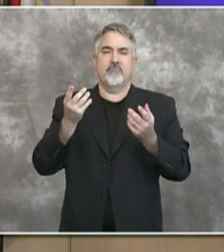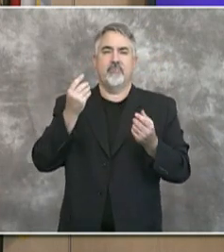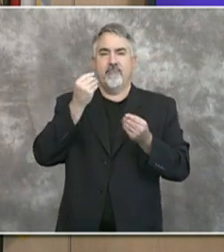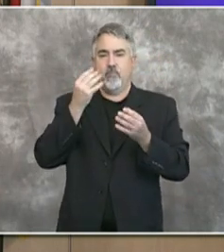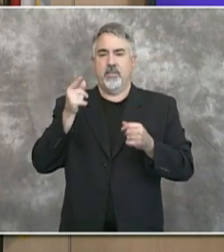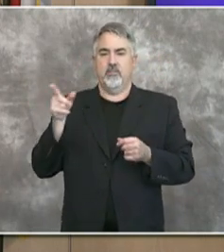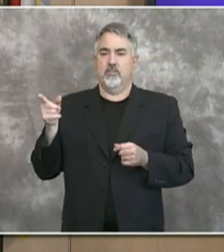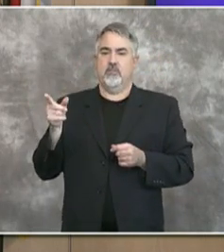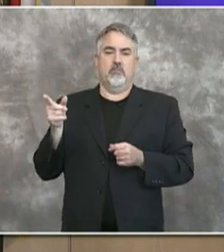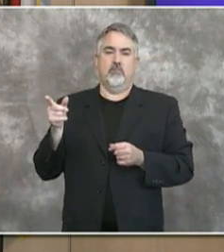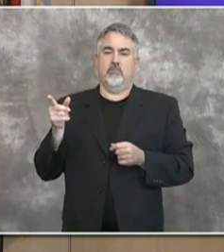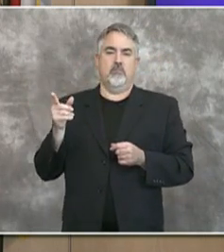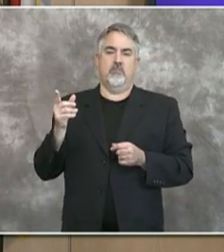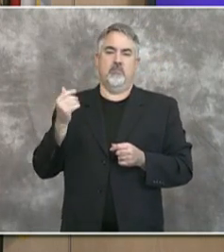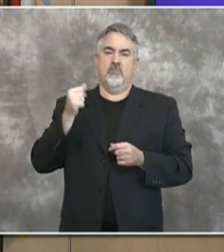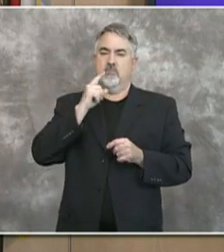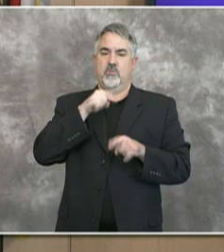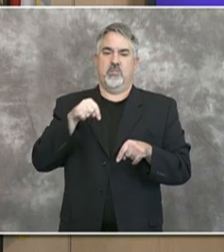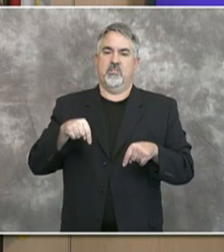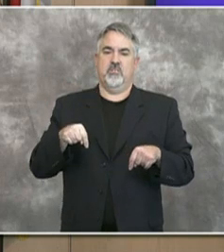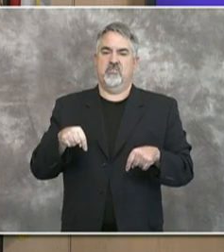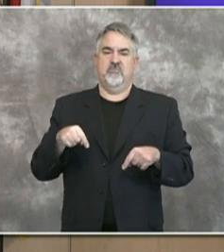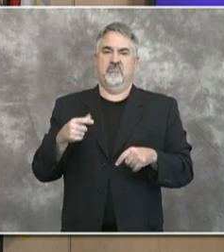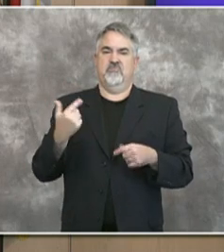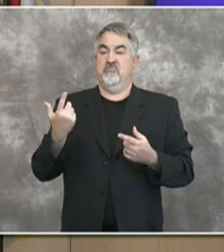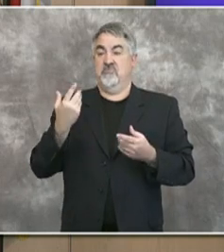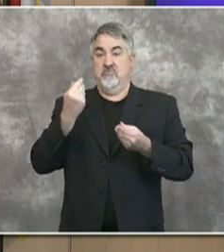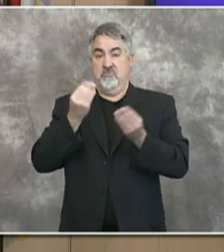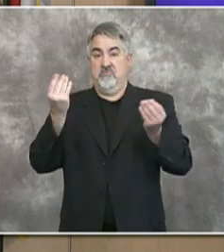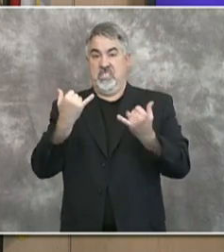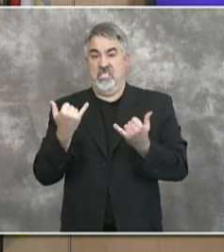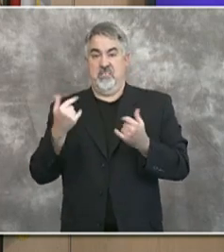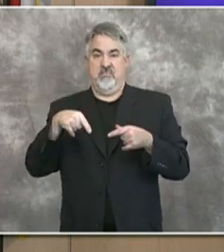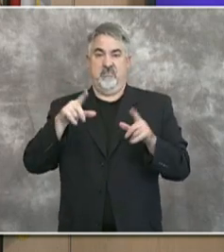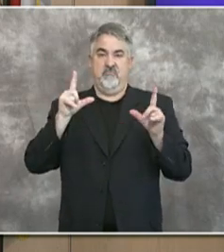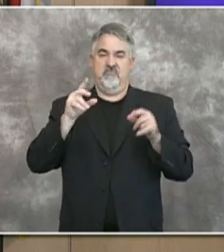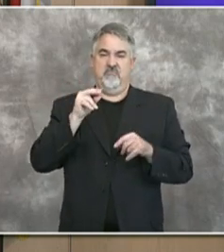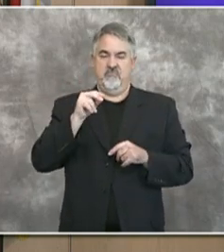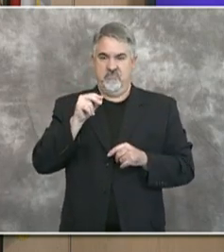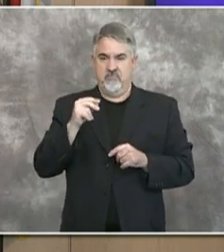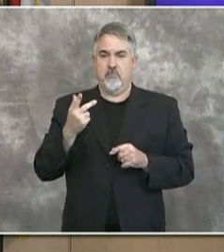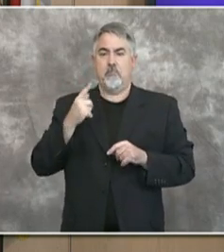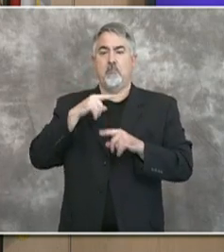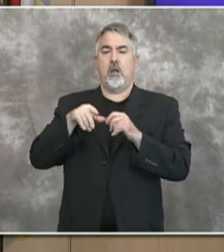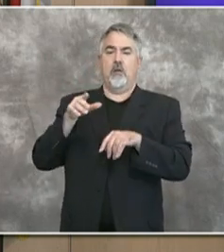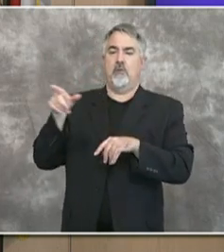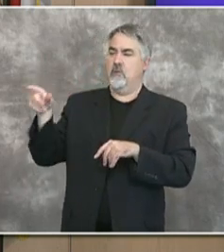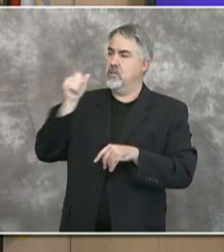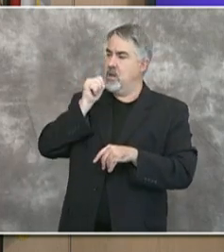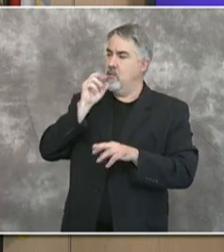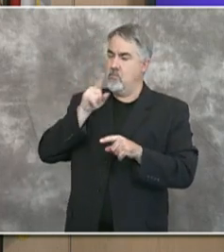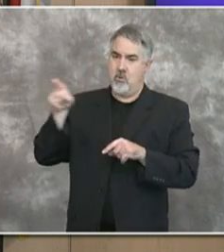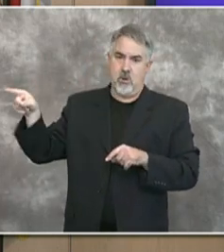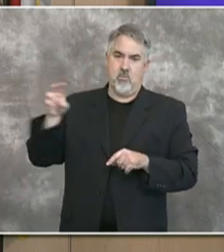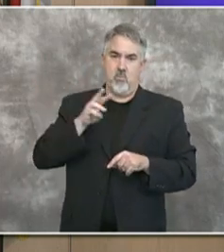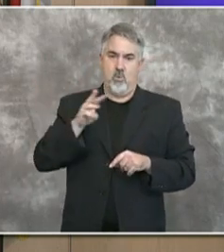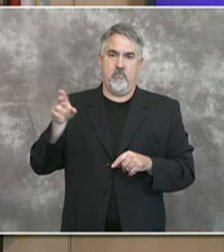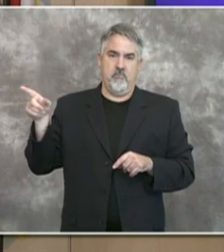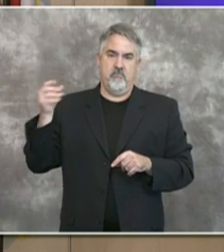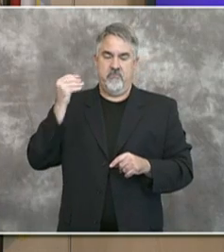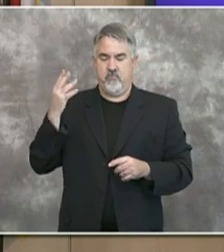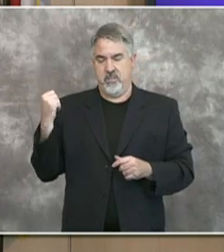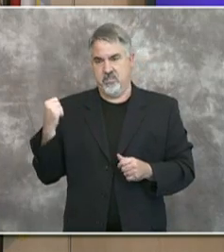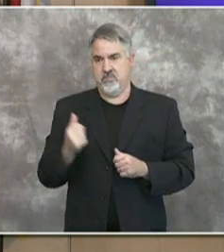not be reported at this briefing. The charts will be released publicly daily so that you can see any changes, and we will